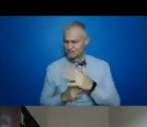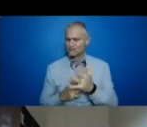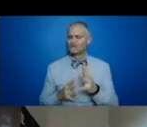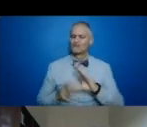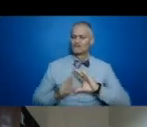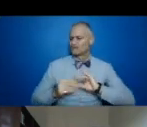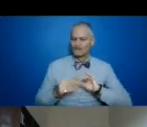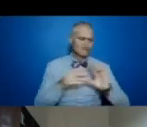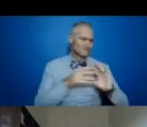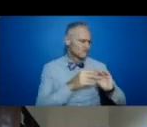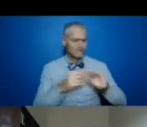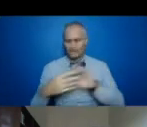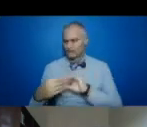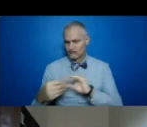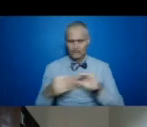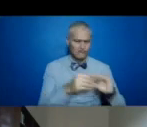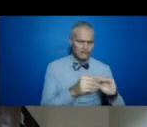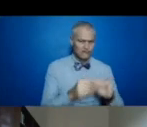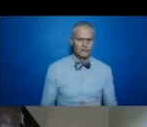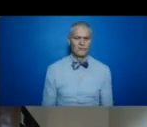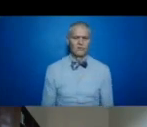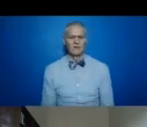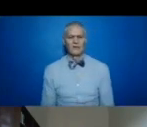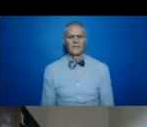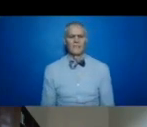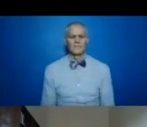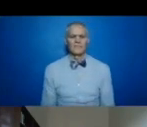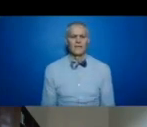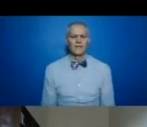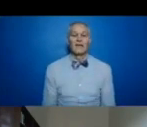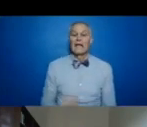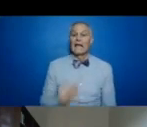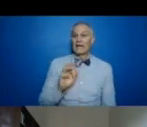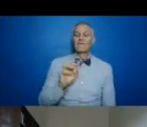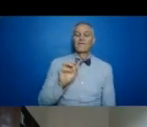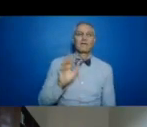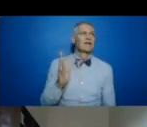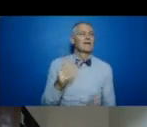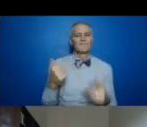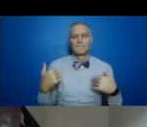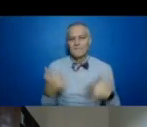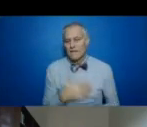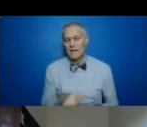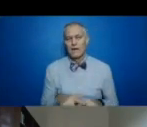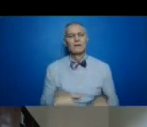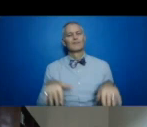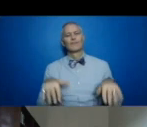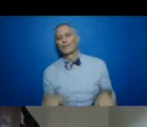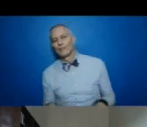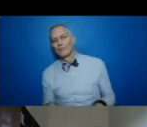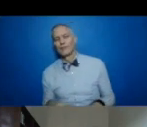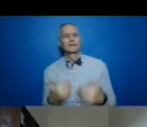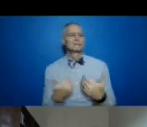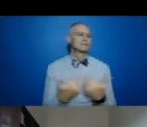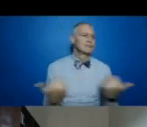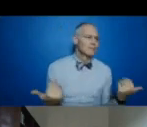what this looks like. If the problematic includes things like fear and apathy and separation and misinformation,